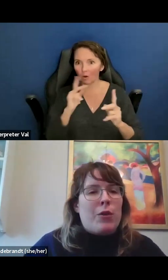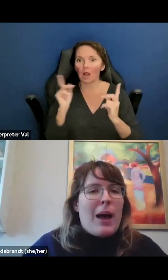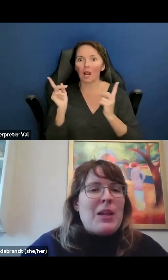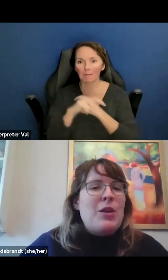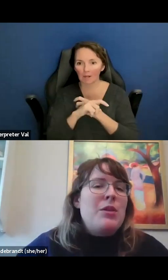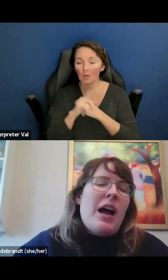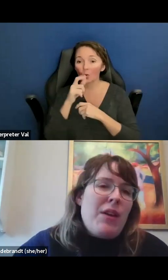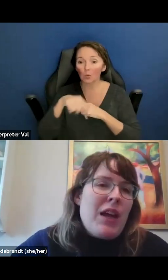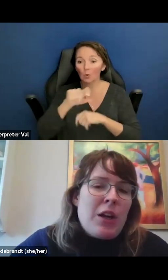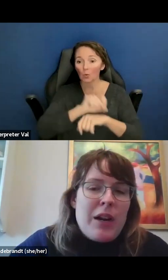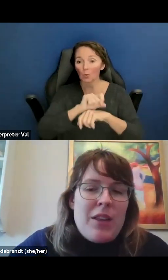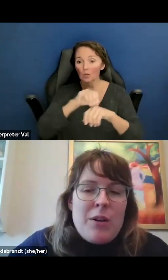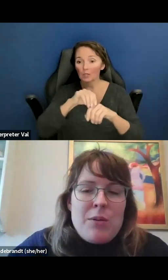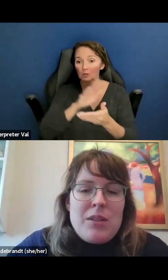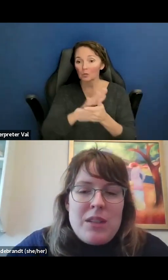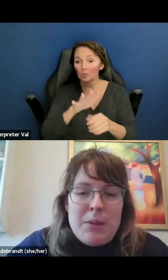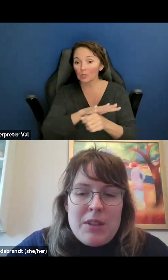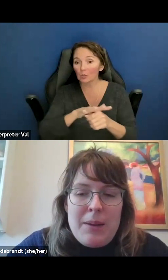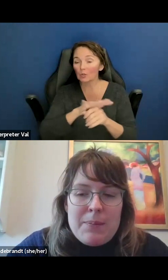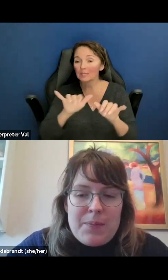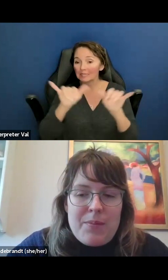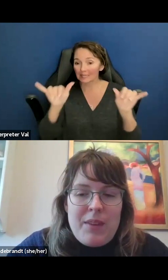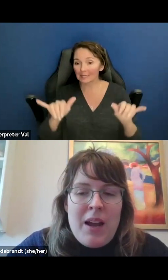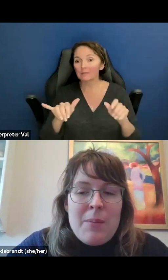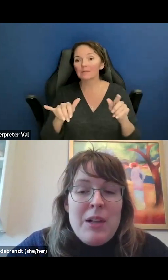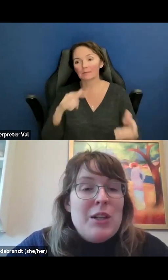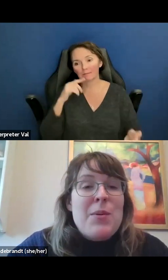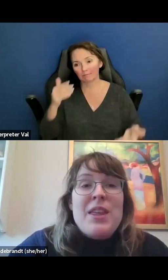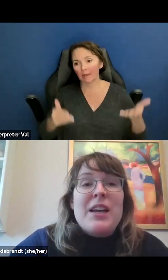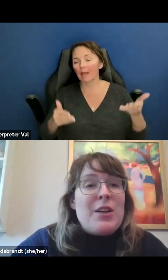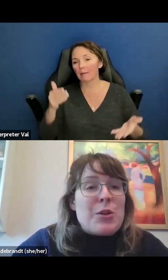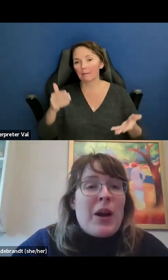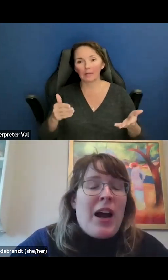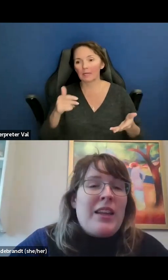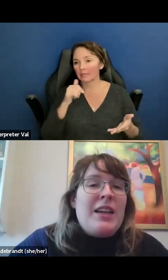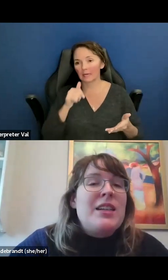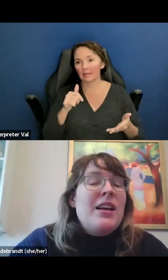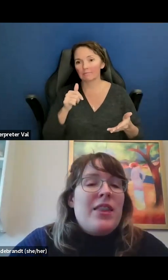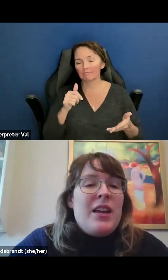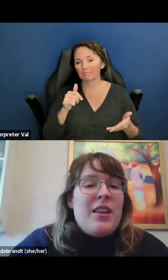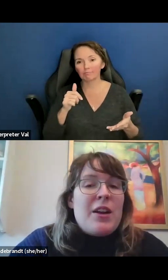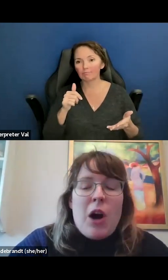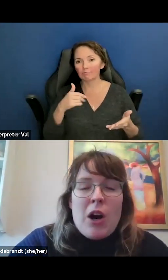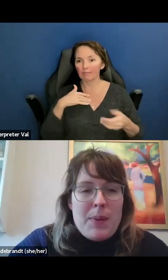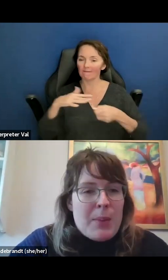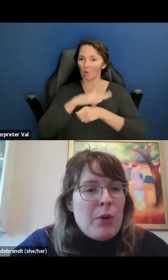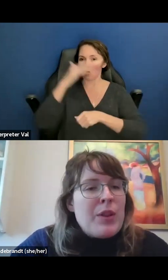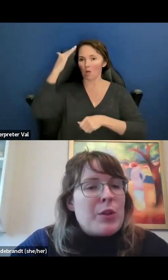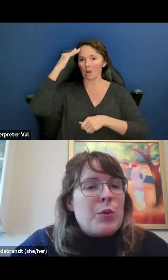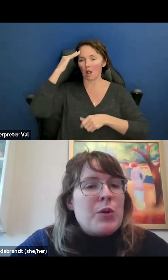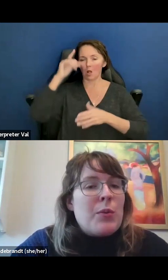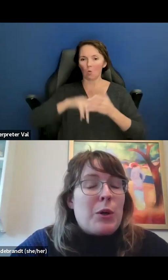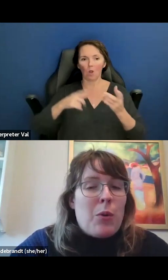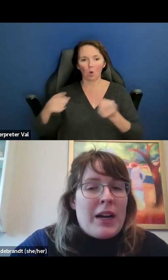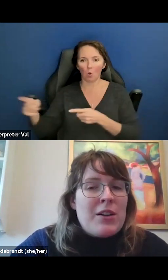in overlapping those and how they've integrated those seamlessly. So I think, again, just want to highlight that there are people